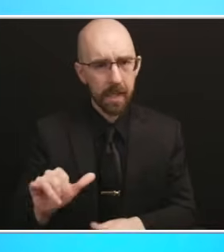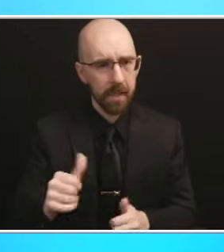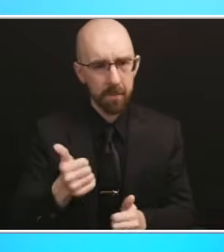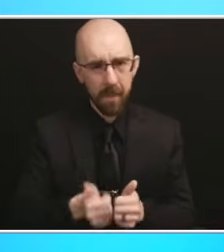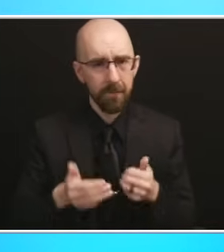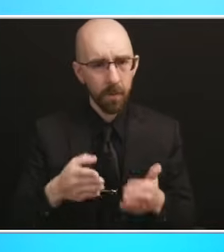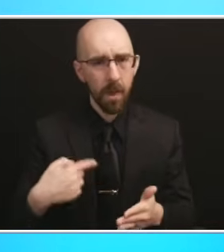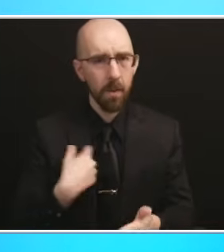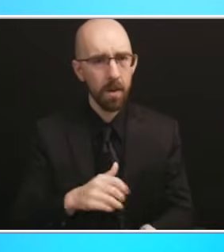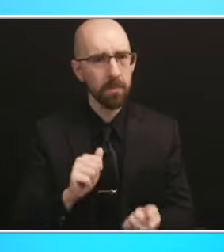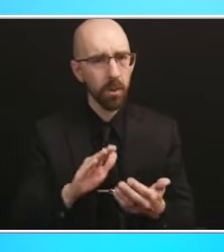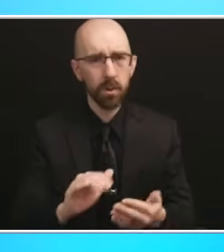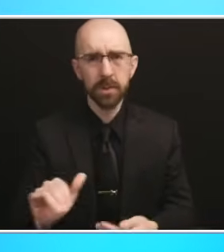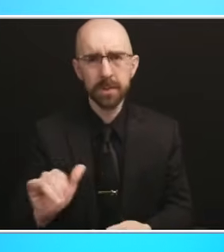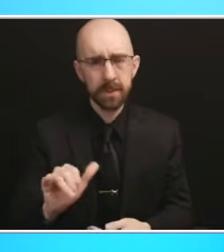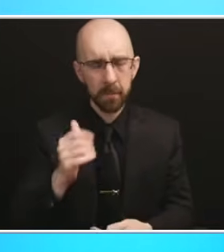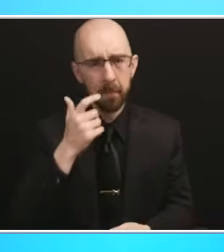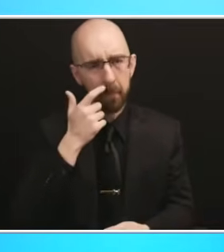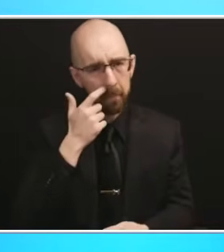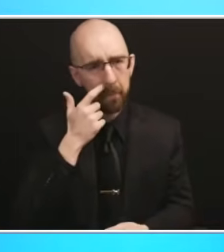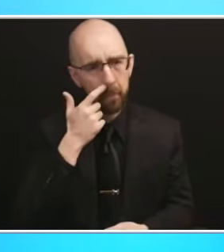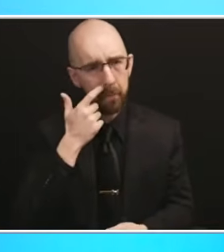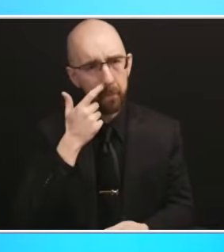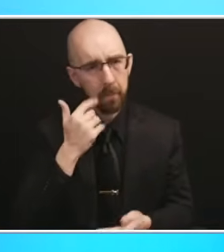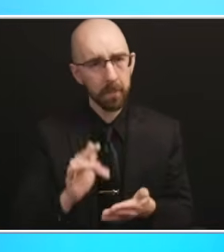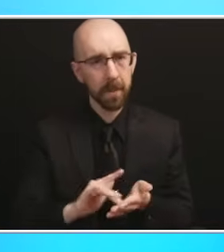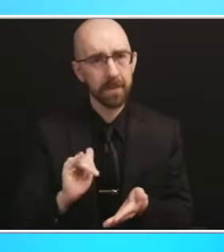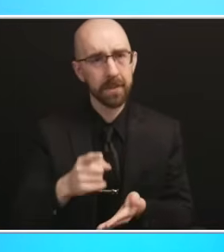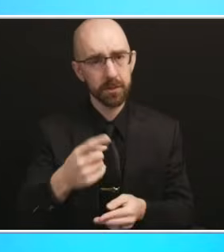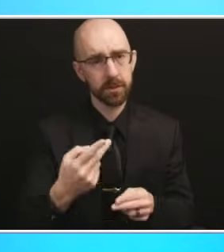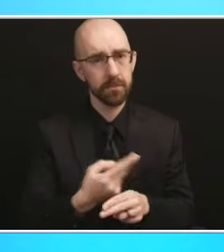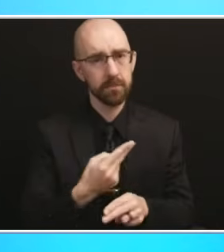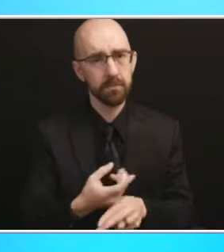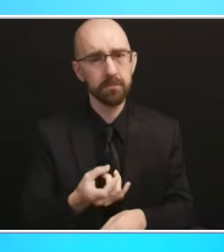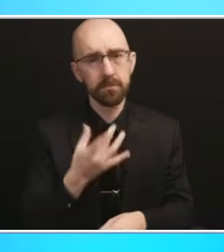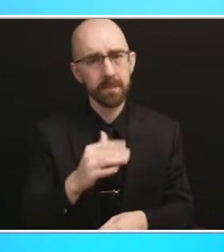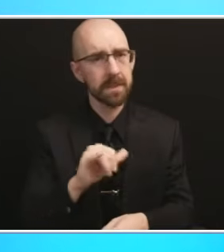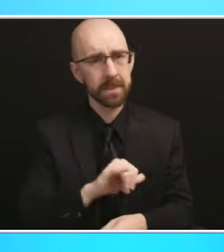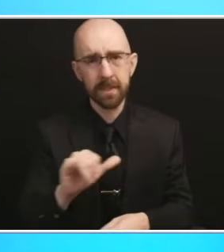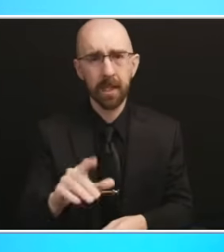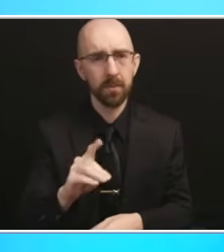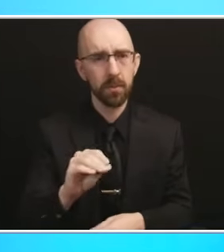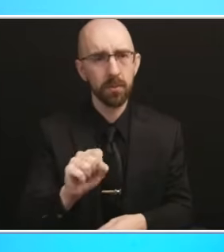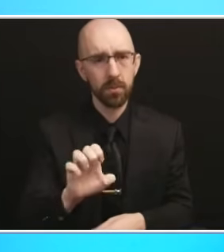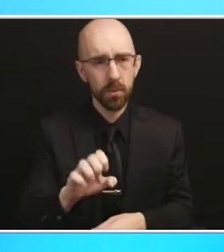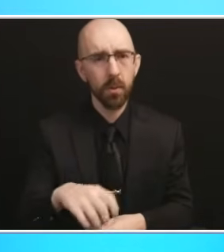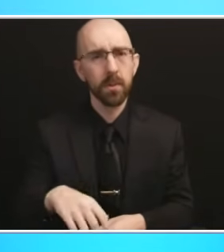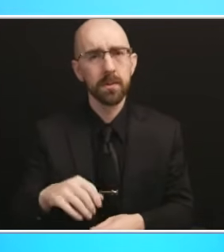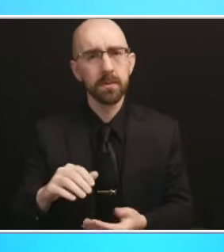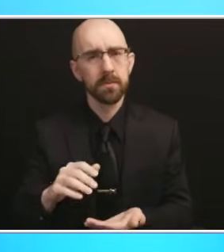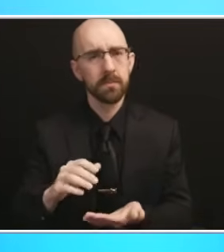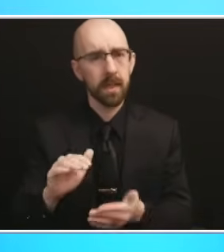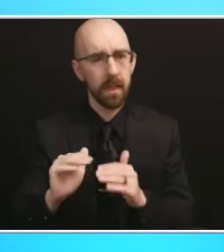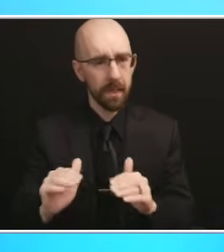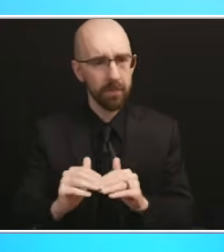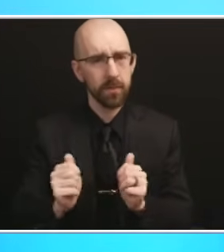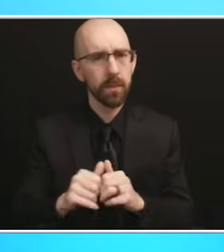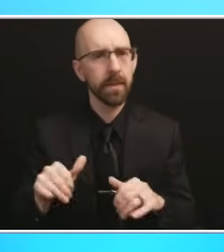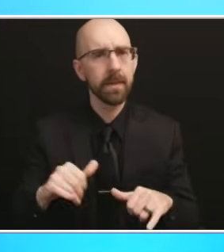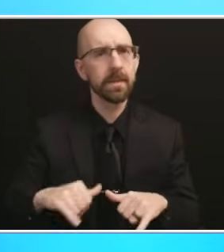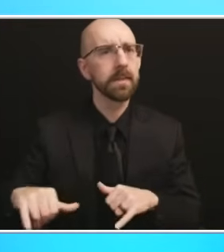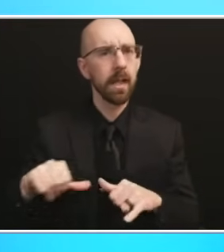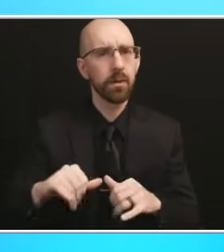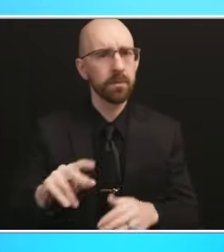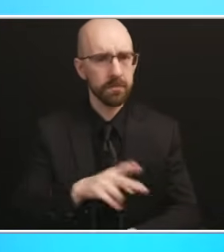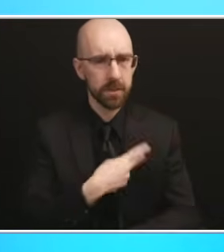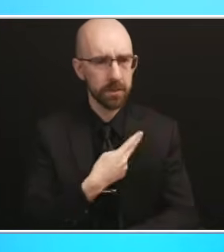same. So the medicines that Christine is taking is the same dosage and levels that we give with a standard patient. So, using